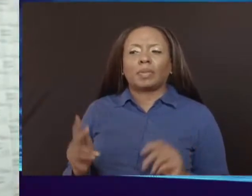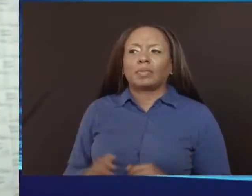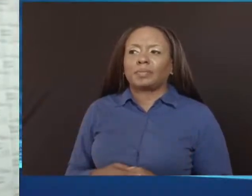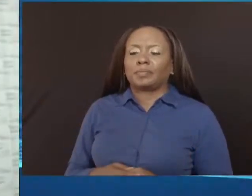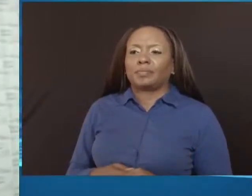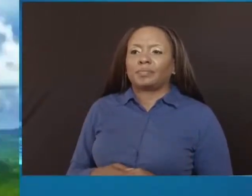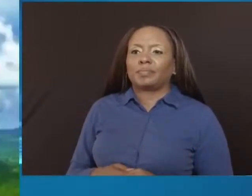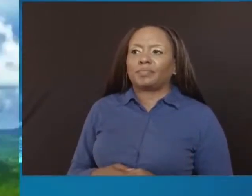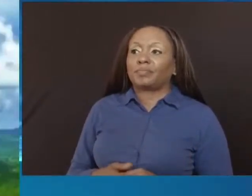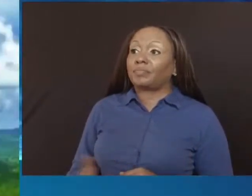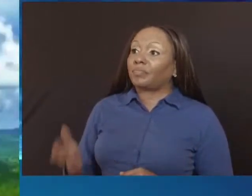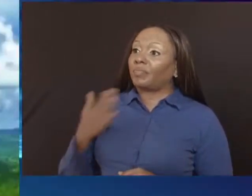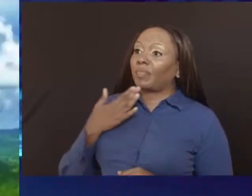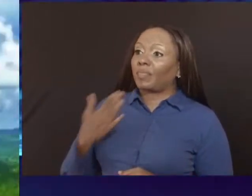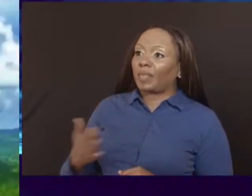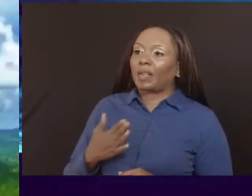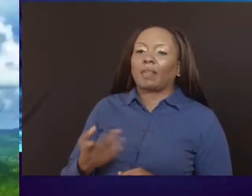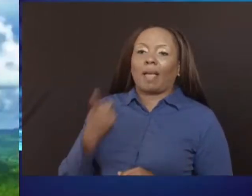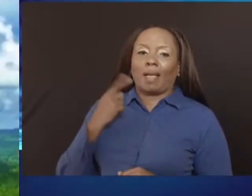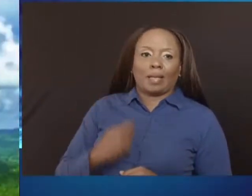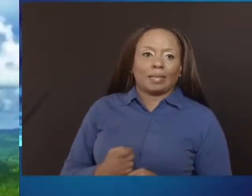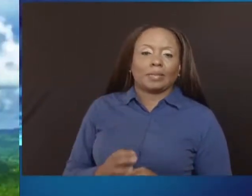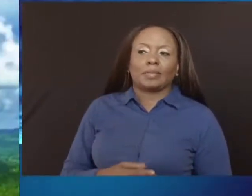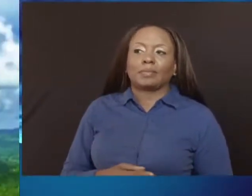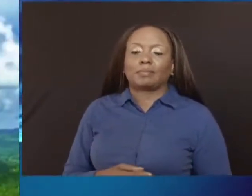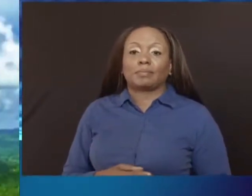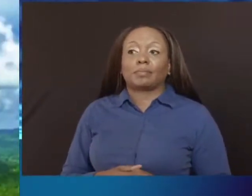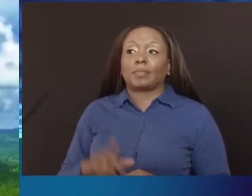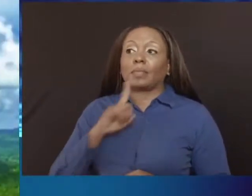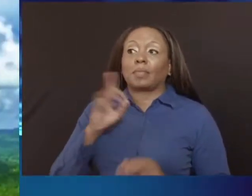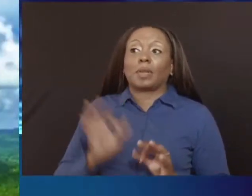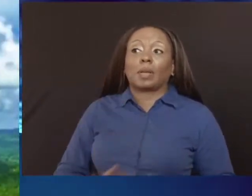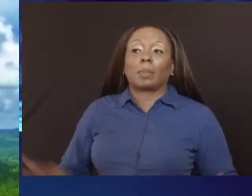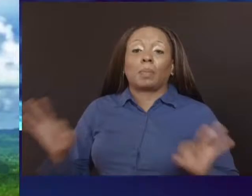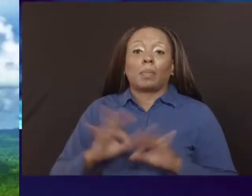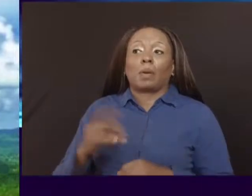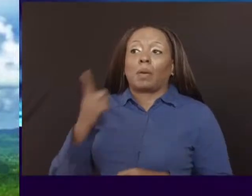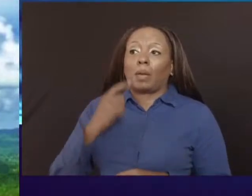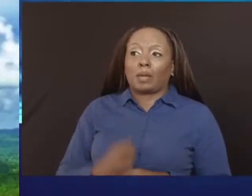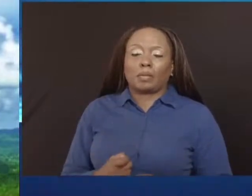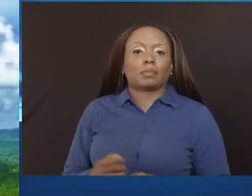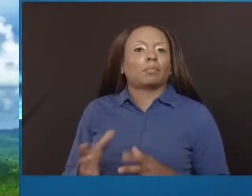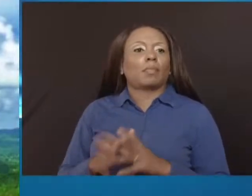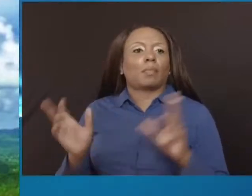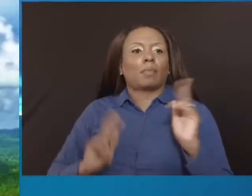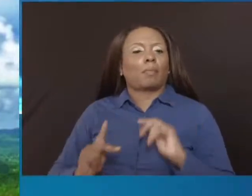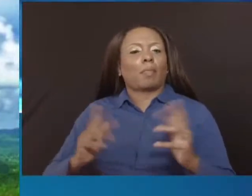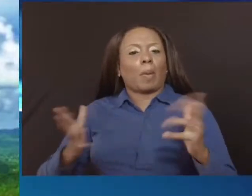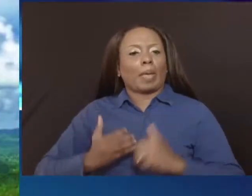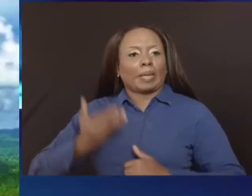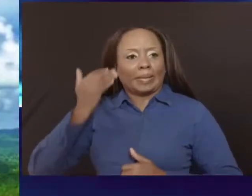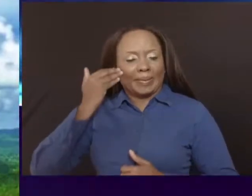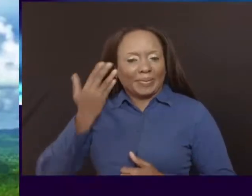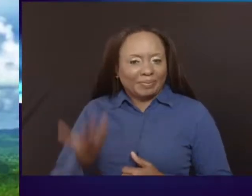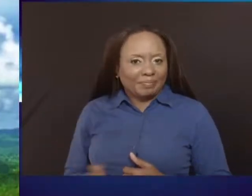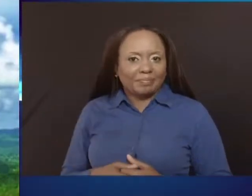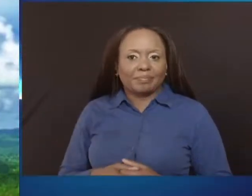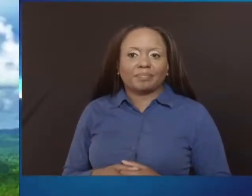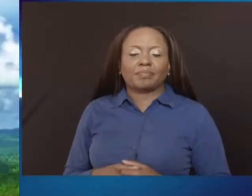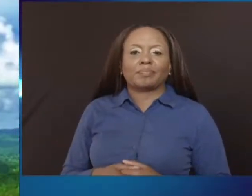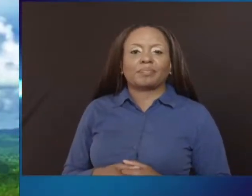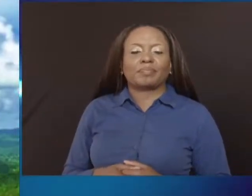Thank you very, very much for that question. That is a very important question that I'm sure a lot of persons would want to know.